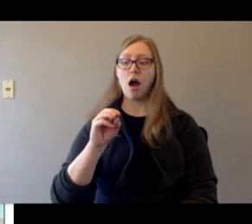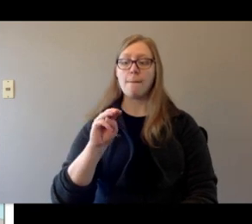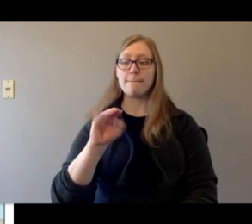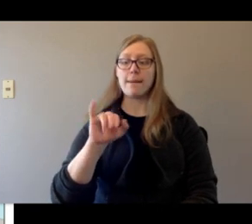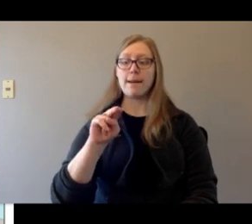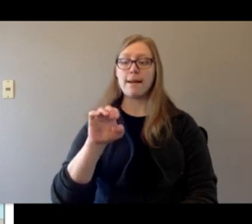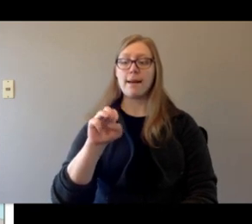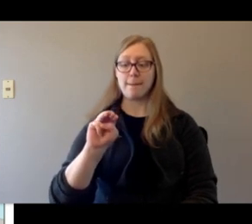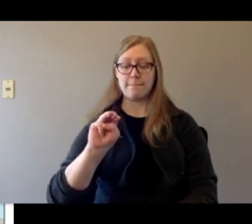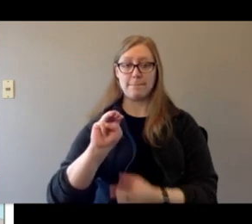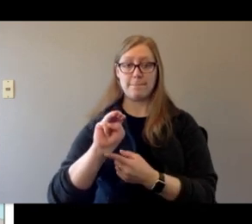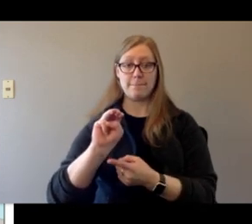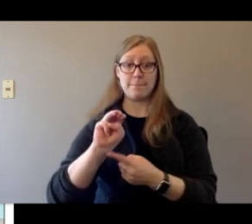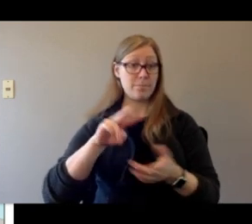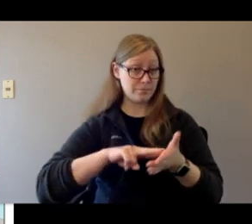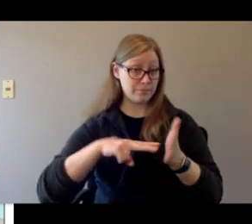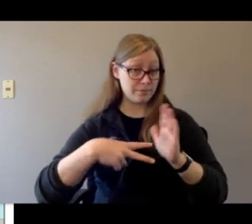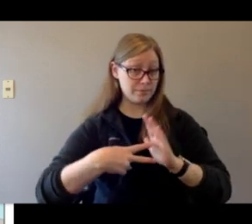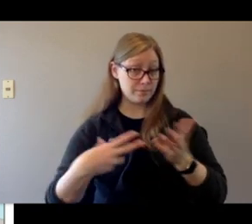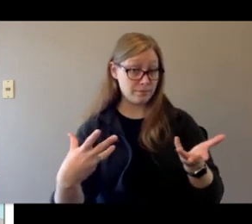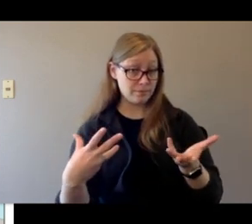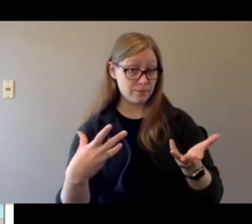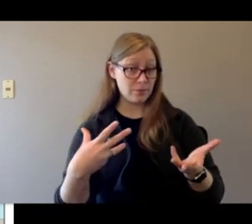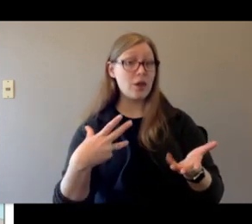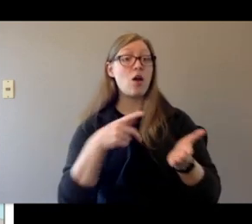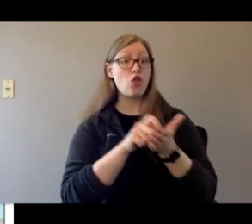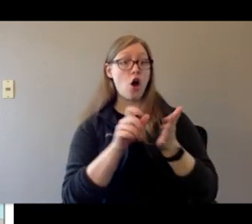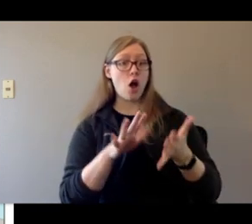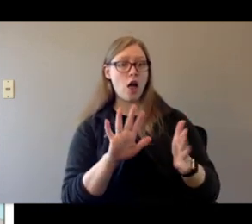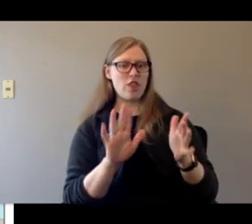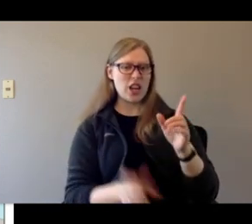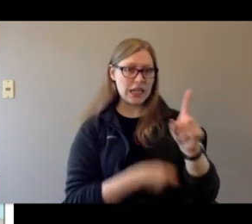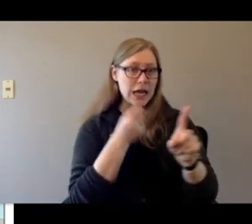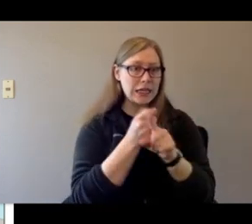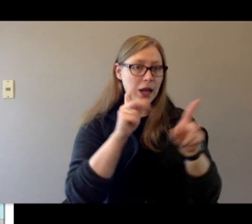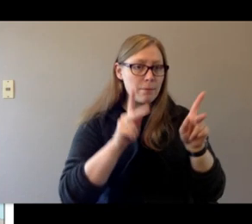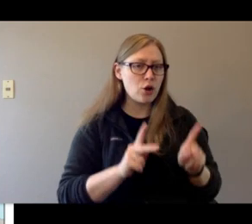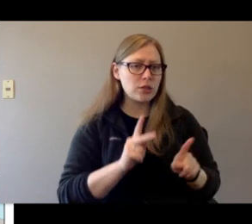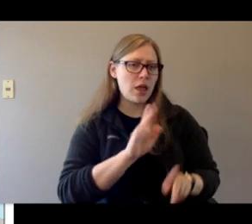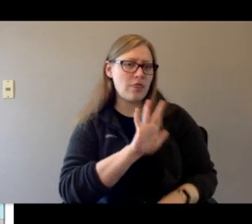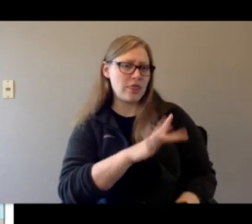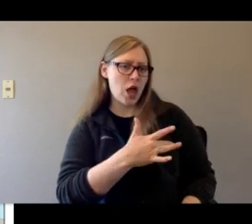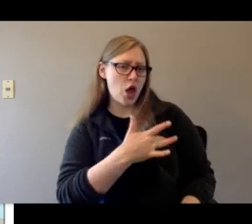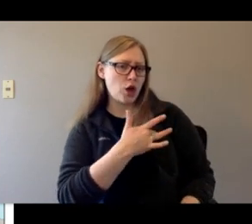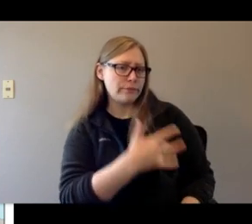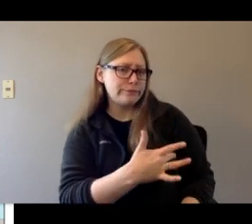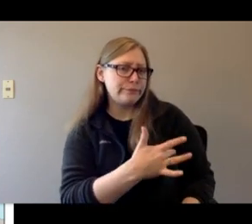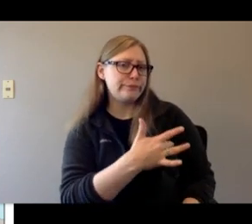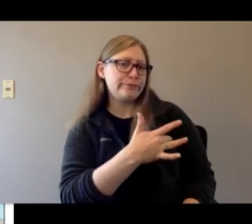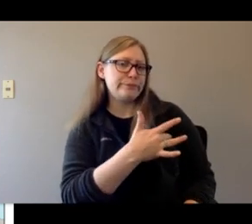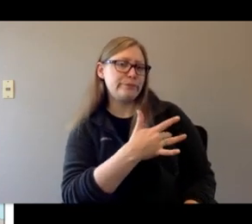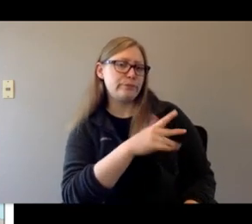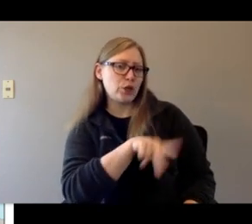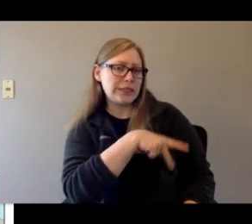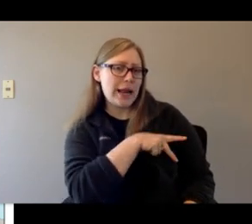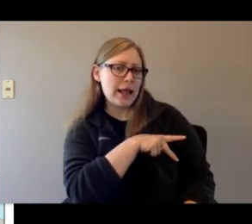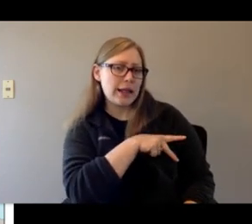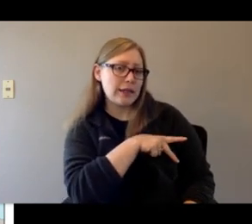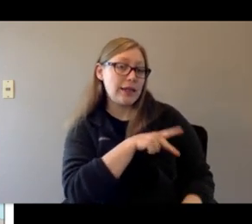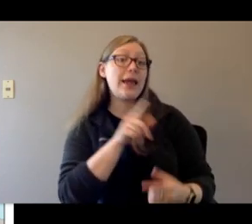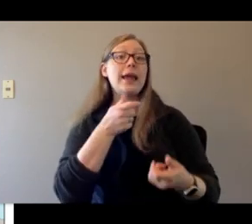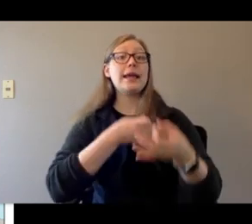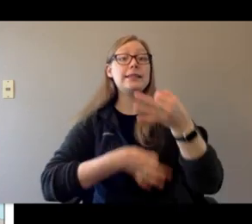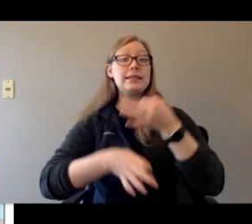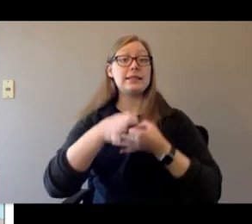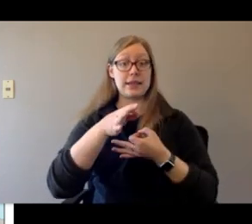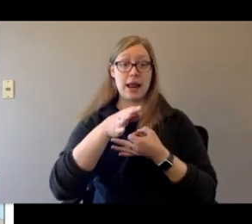is when the author is attacking a person or their character rather than their argument or reasoning. Here's